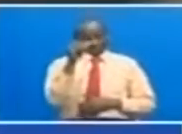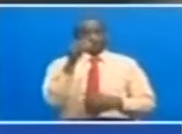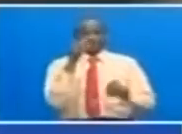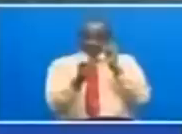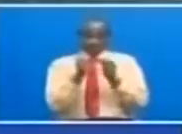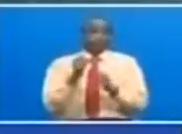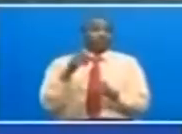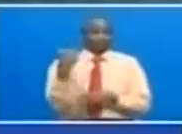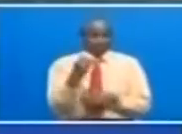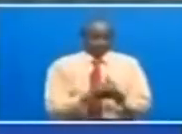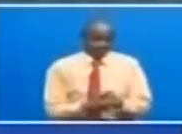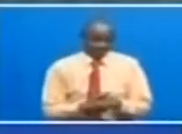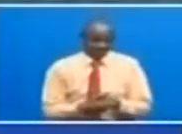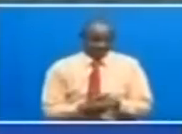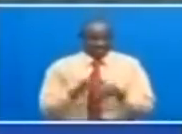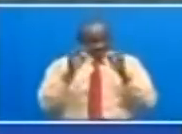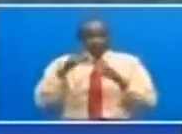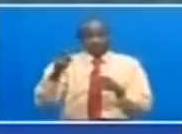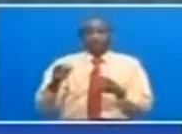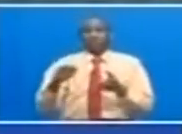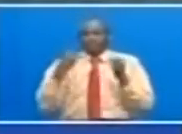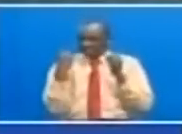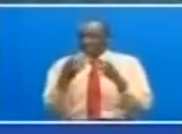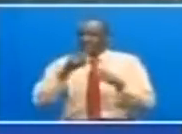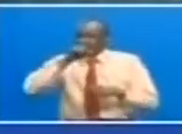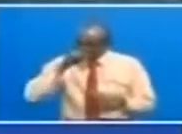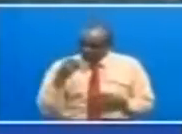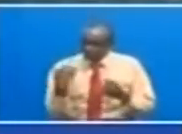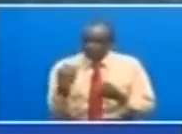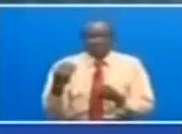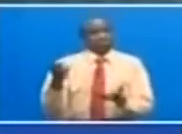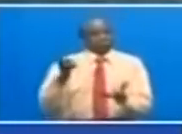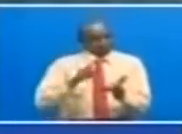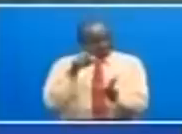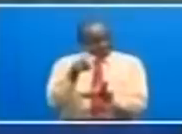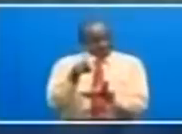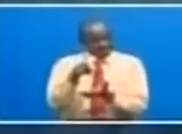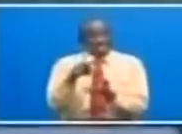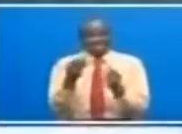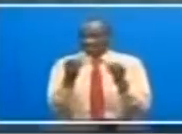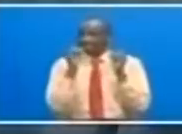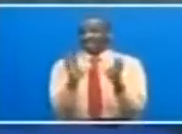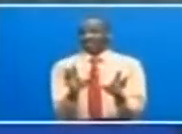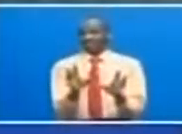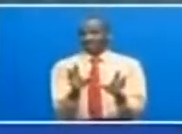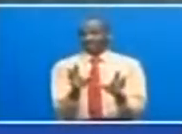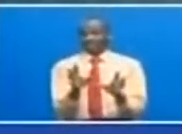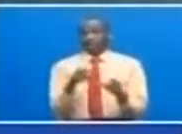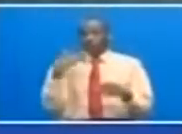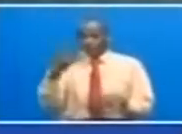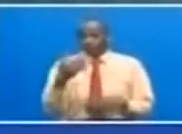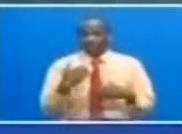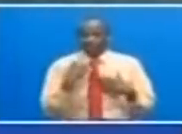4,155 children. If you're going out to recruit thousands and thousands of children, it is not that easy. And of course, there's always